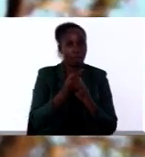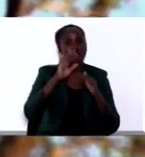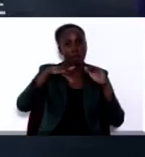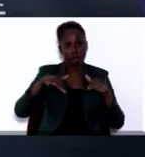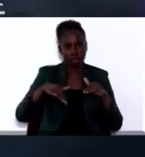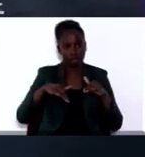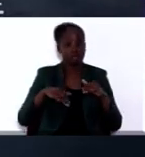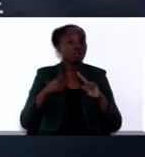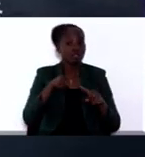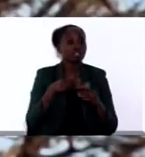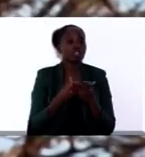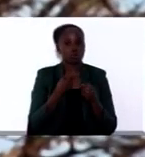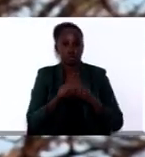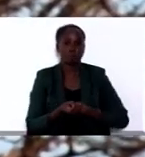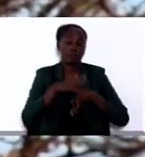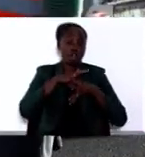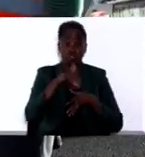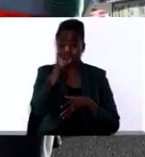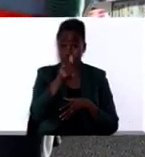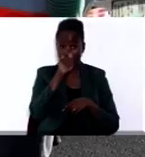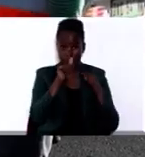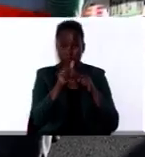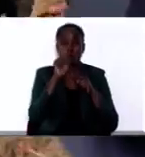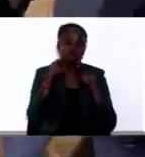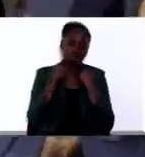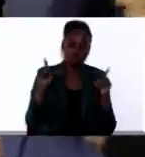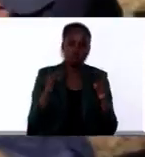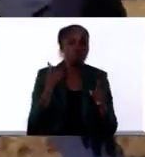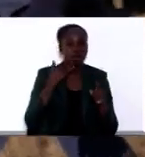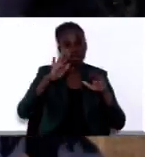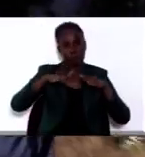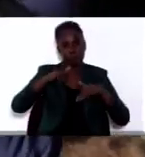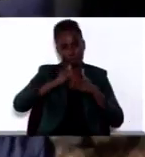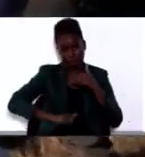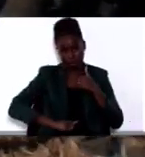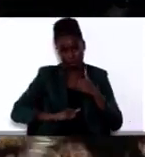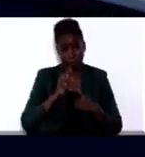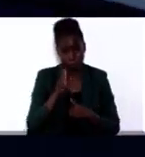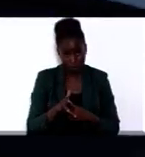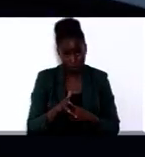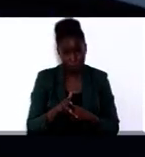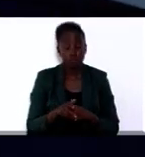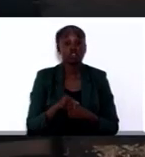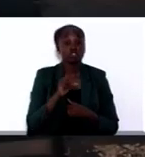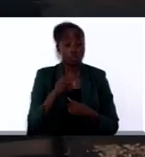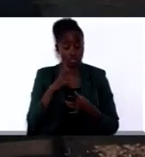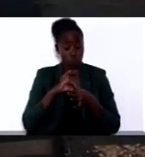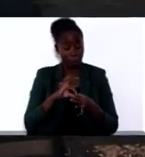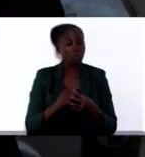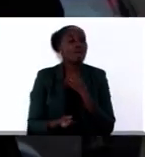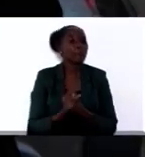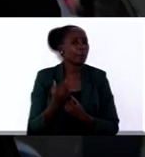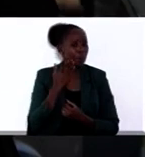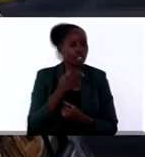performance in priority crimes will be released in April. So we have met our commitment we made in July.